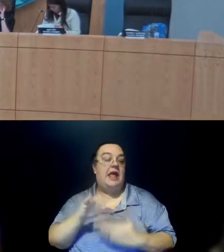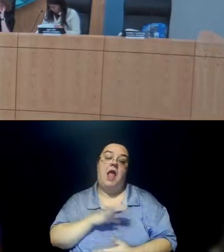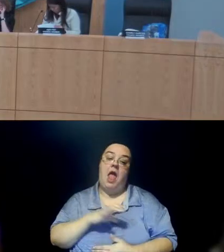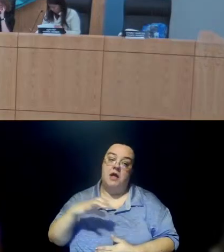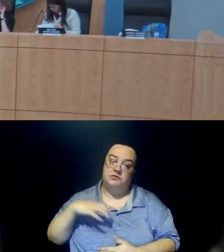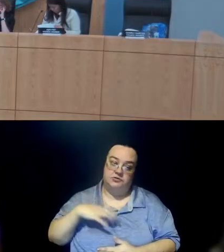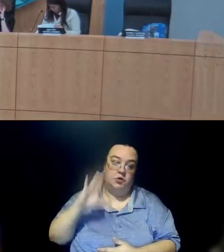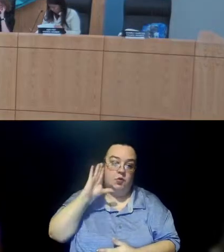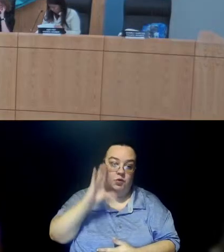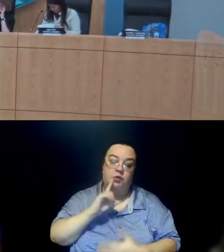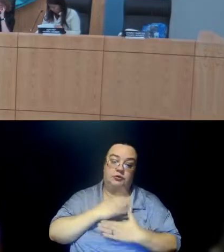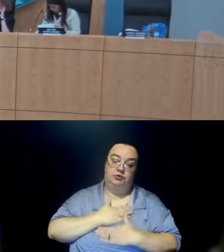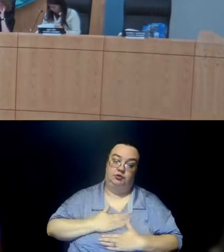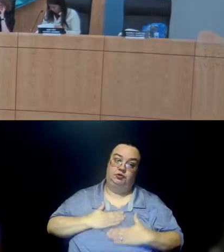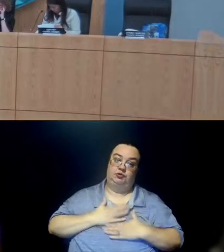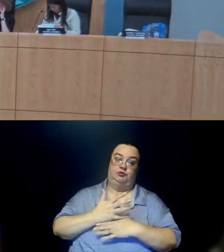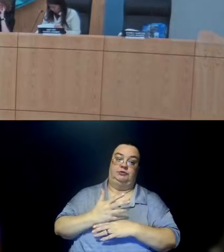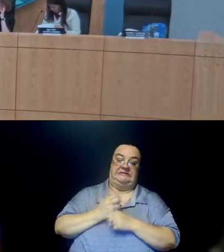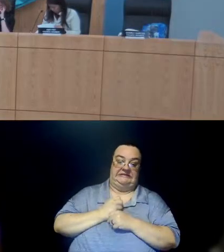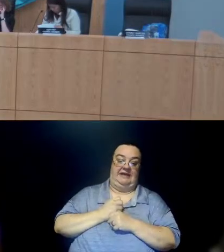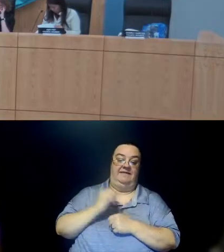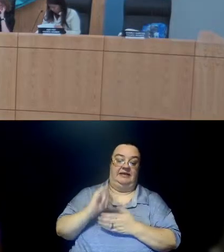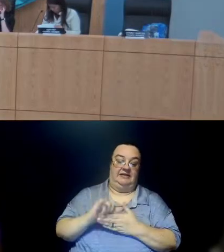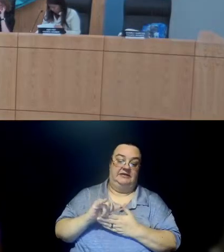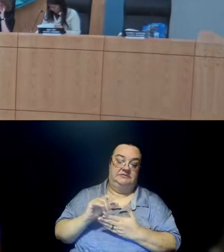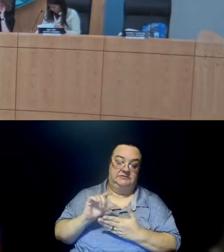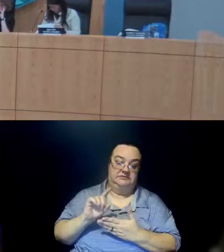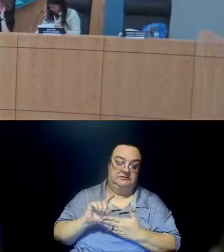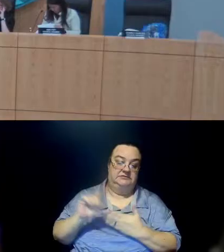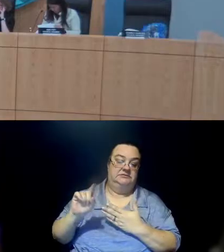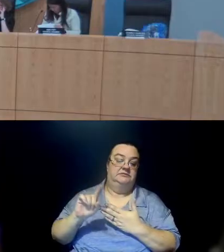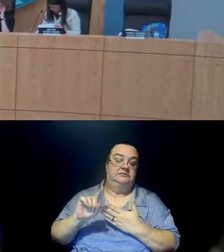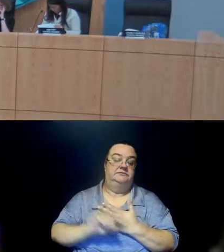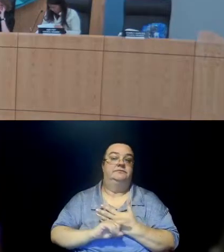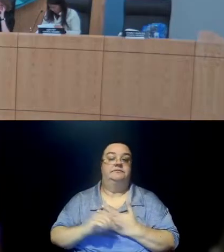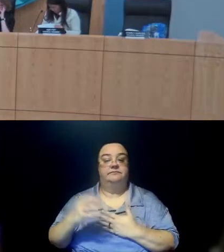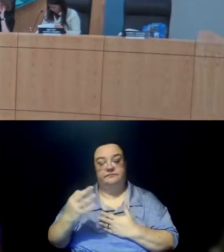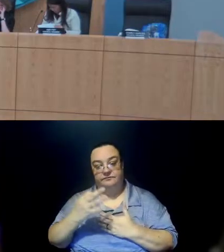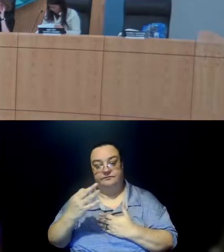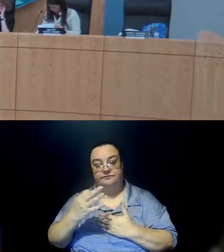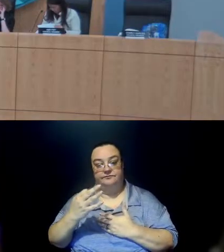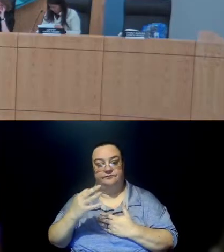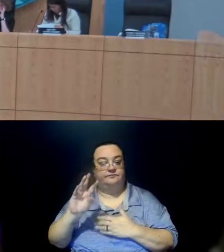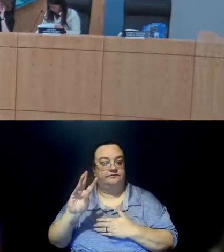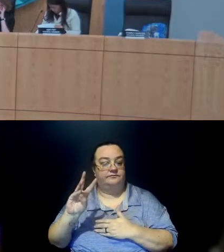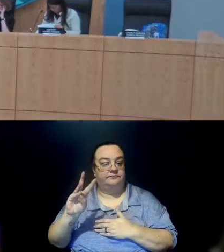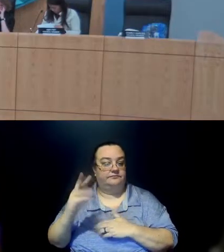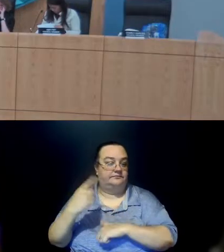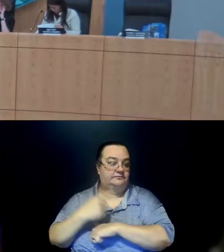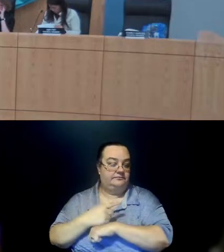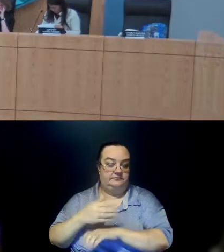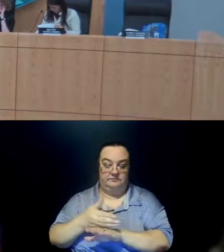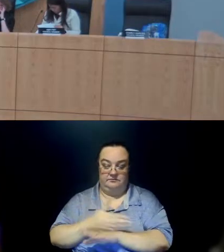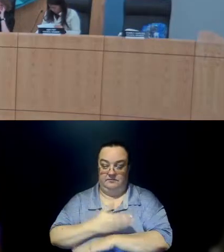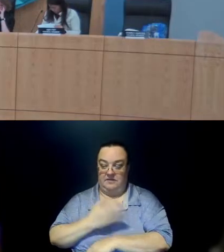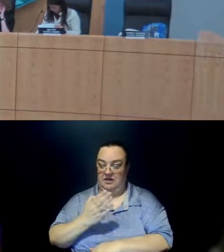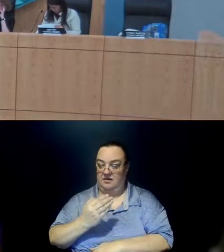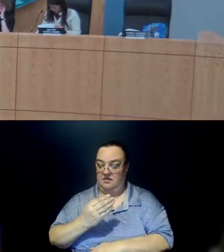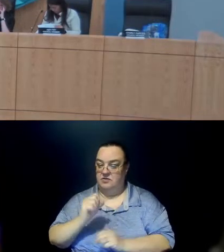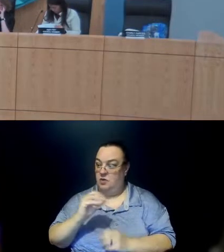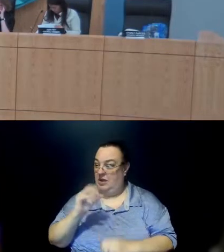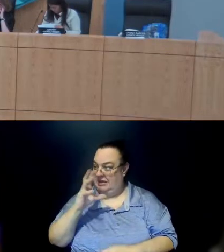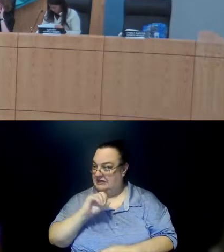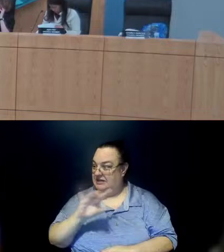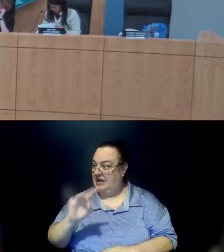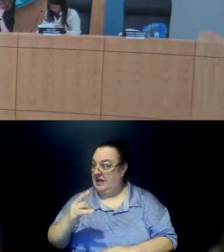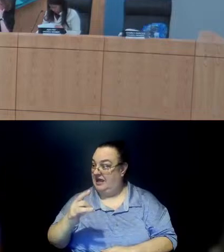enjoy receiving it next Friday, a week, 6 days before the 14th. So I guess the 8th.